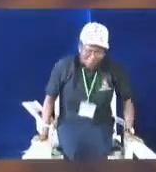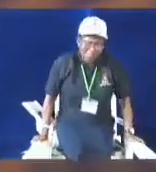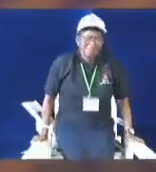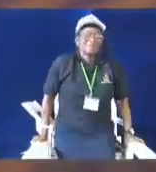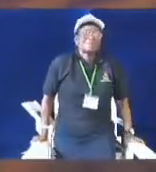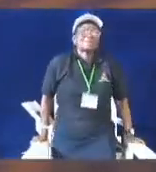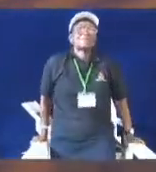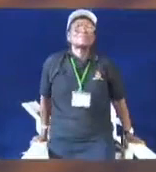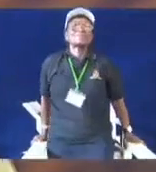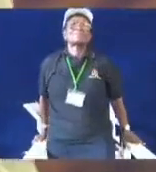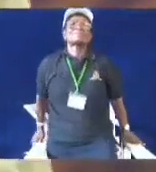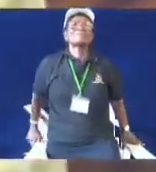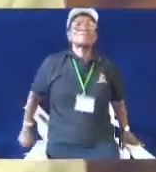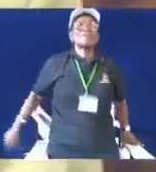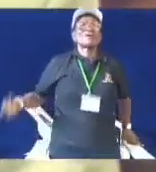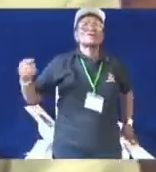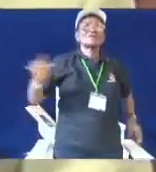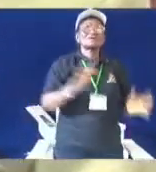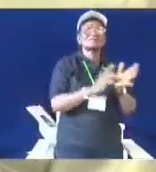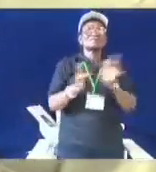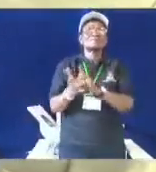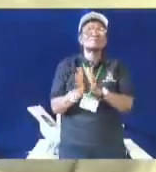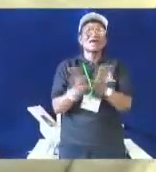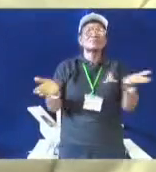The Bible tells us